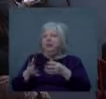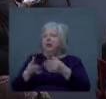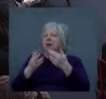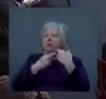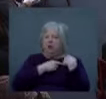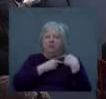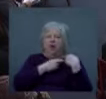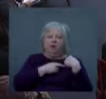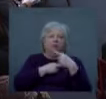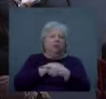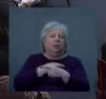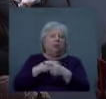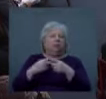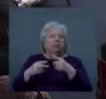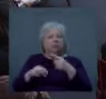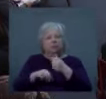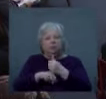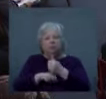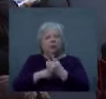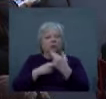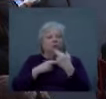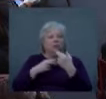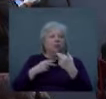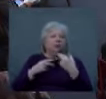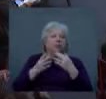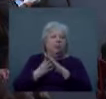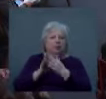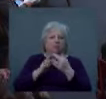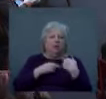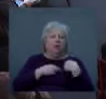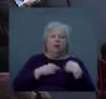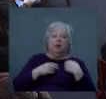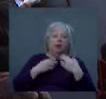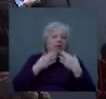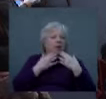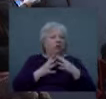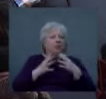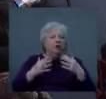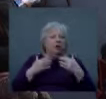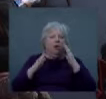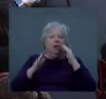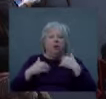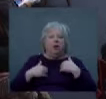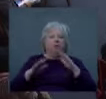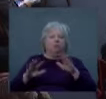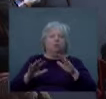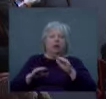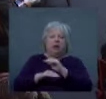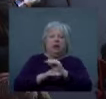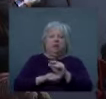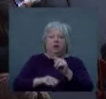Looking forward to seeing what you do in this city. Yes, sir. Thank you so much, Mr. Scrabble. Hope you have a great evening as well.